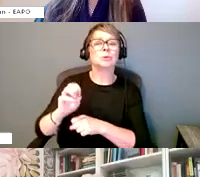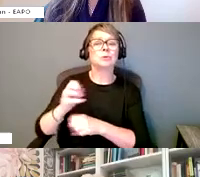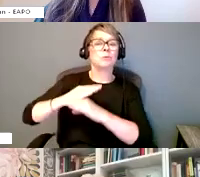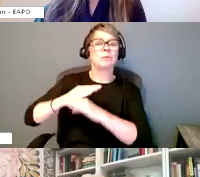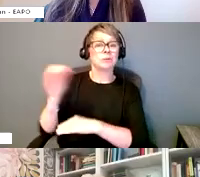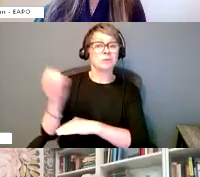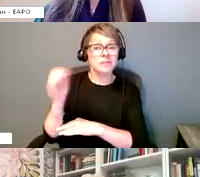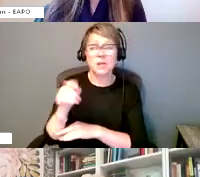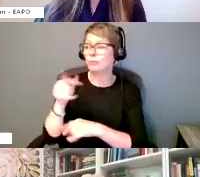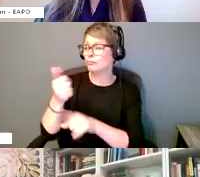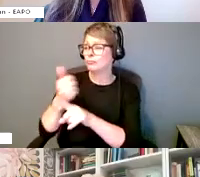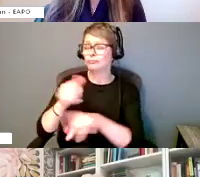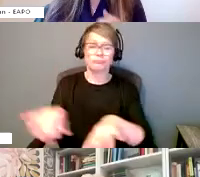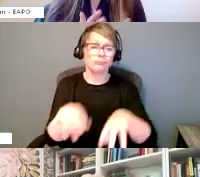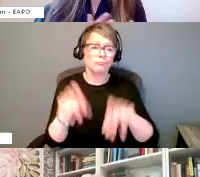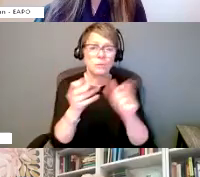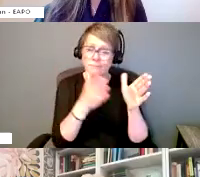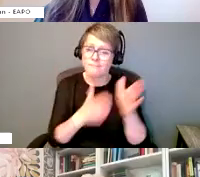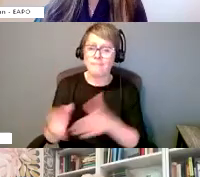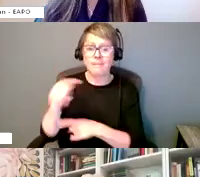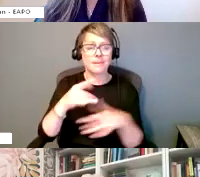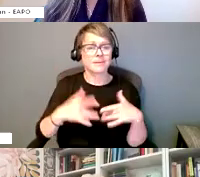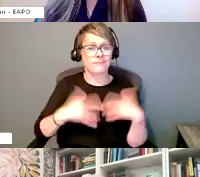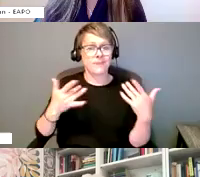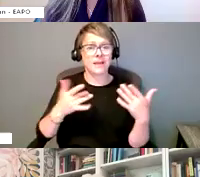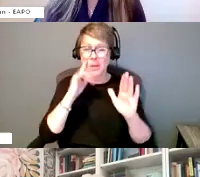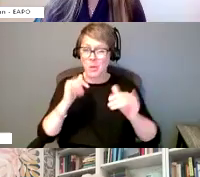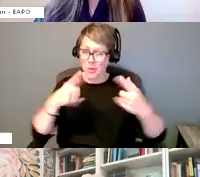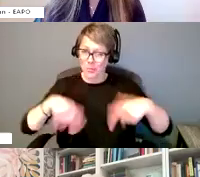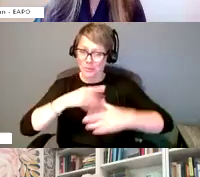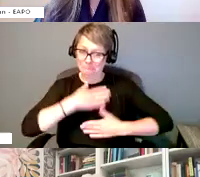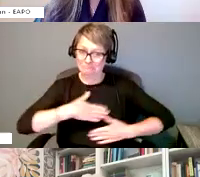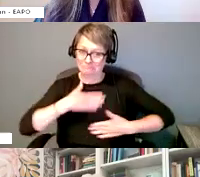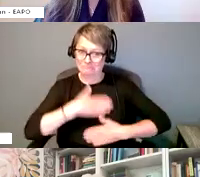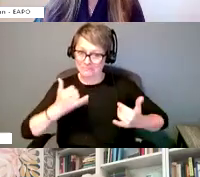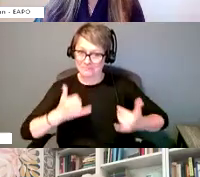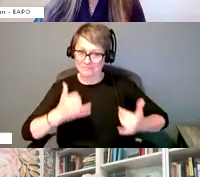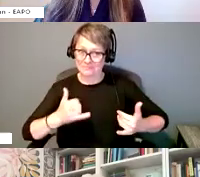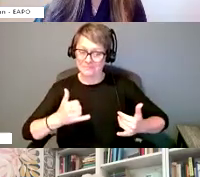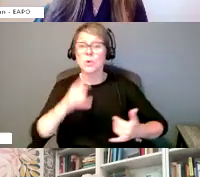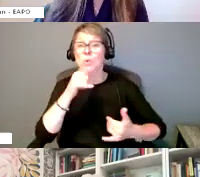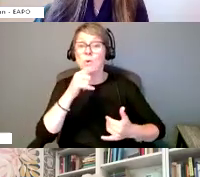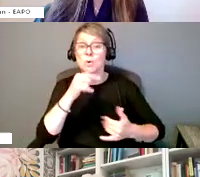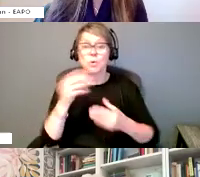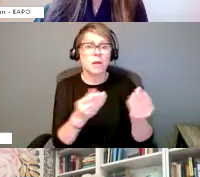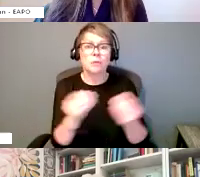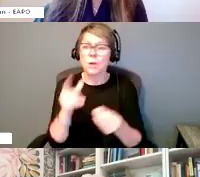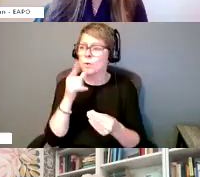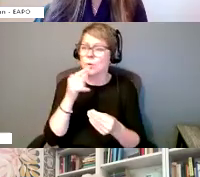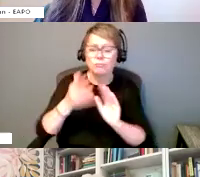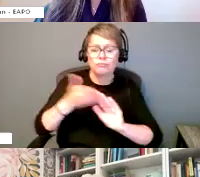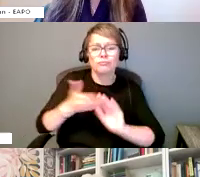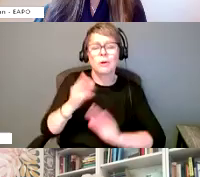planning this the event. And we hope that you enjoy today's session, which is going to be moderated by